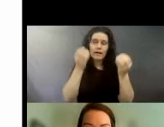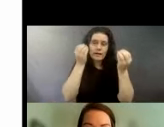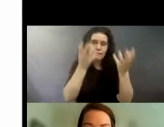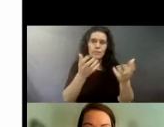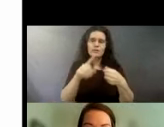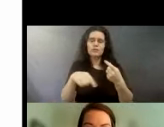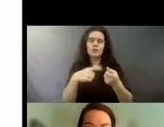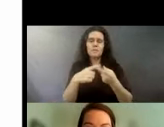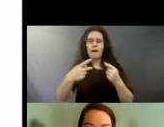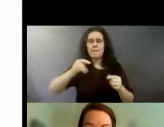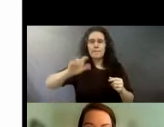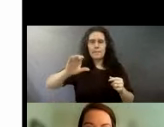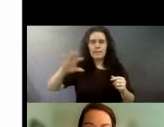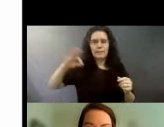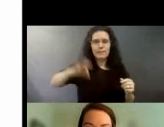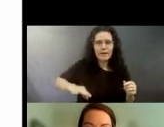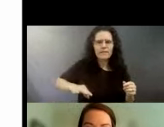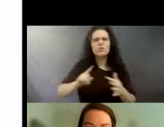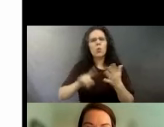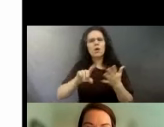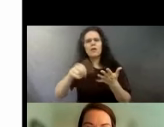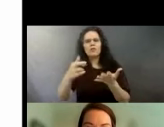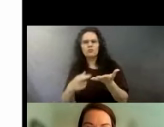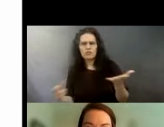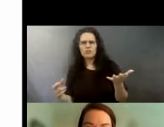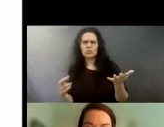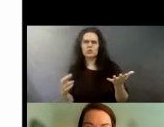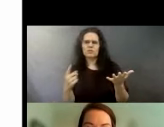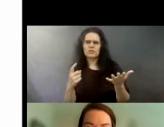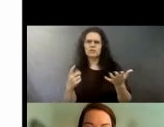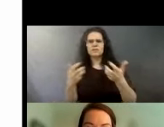other resources that are available to patients.